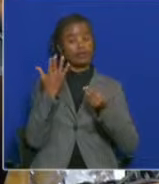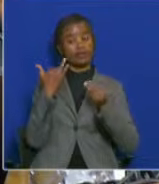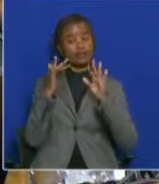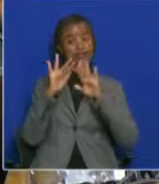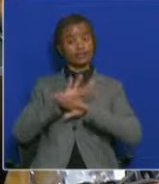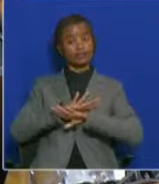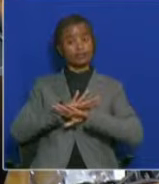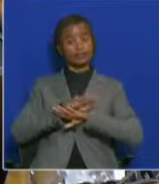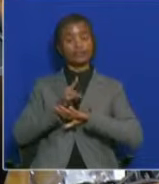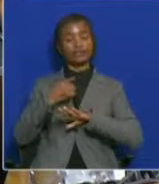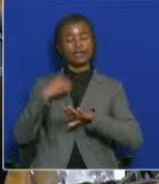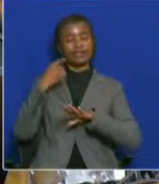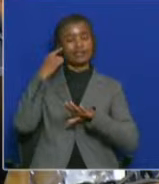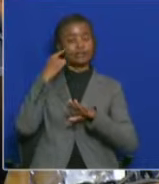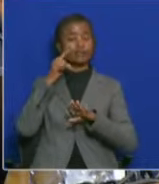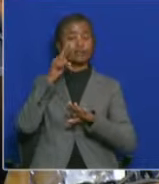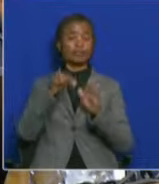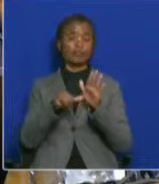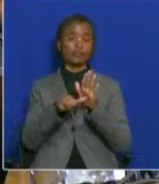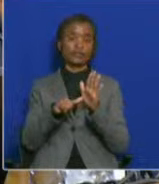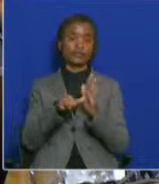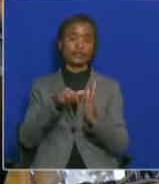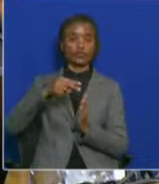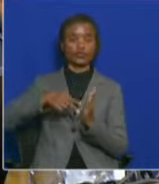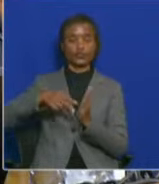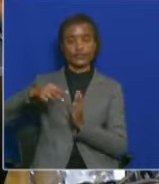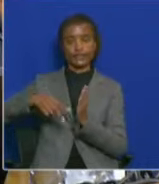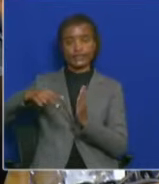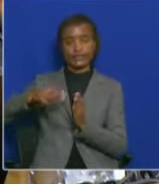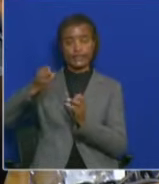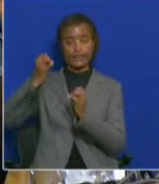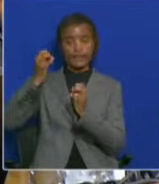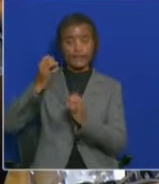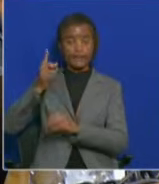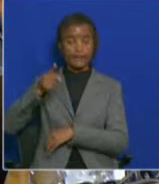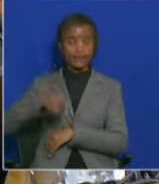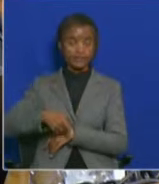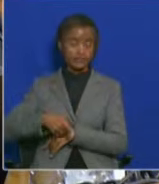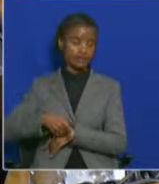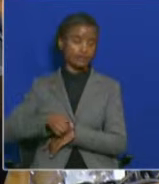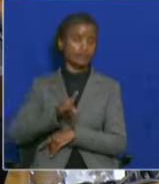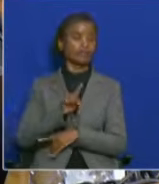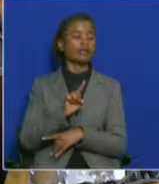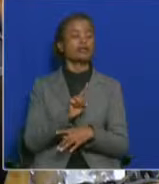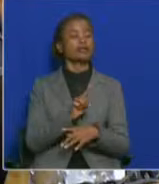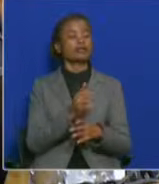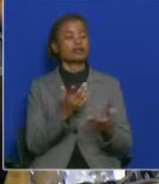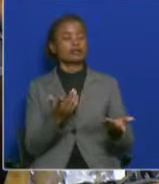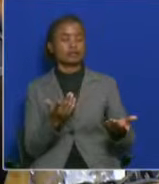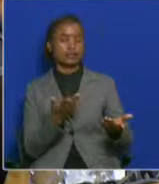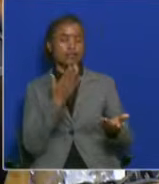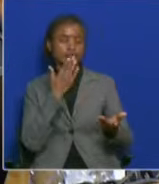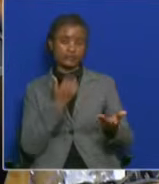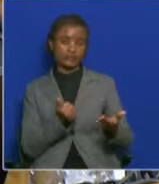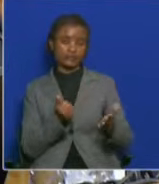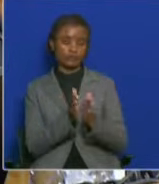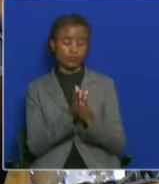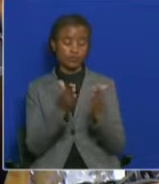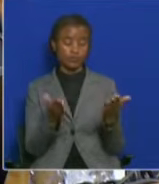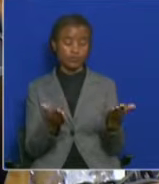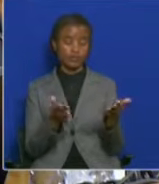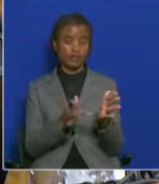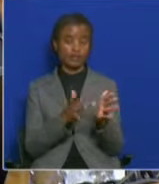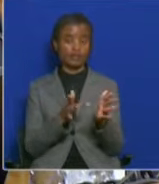record. And I'd like you, please, to have a look at page 129 of the